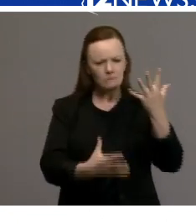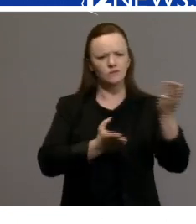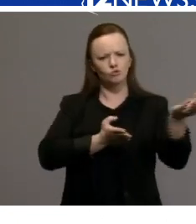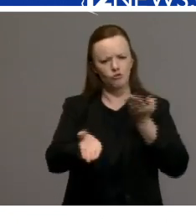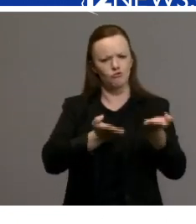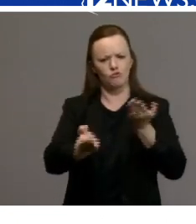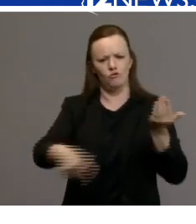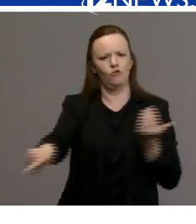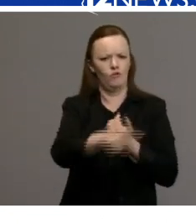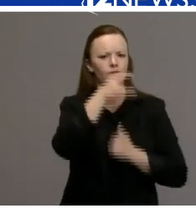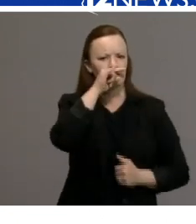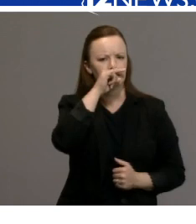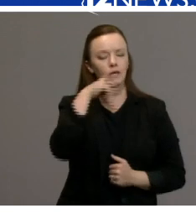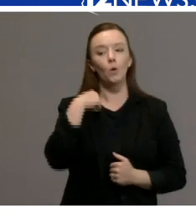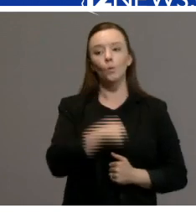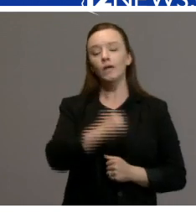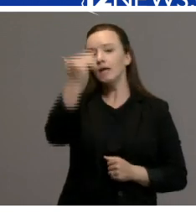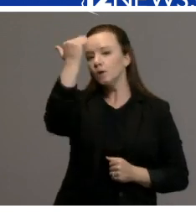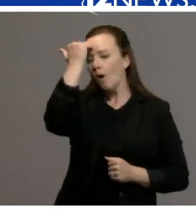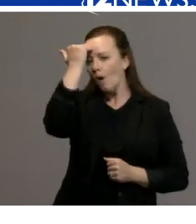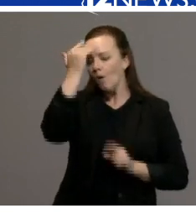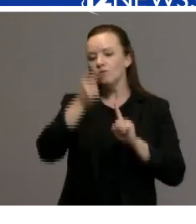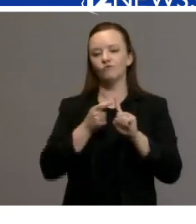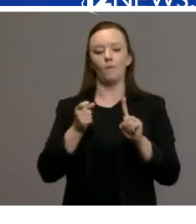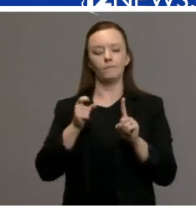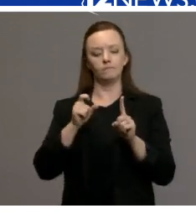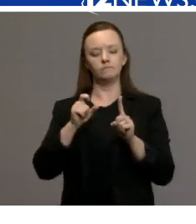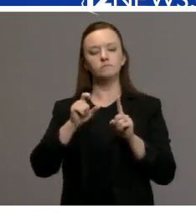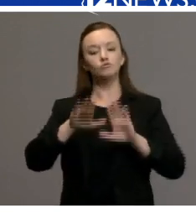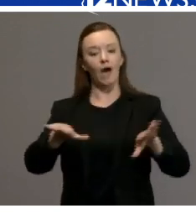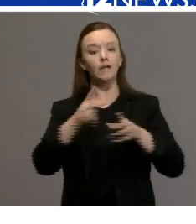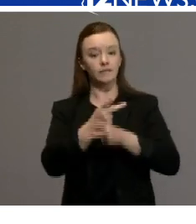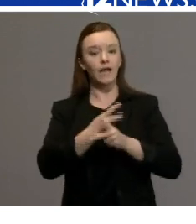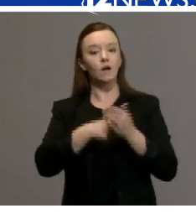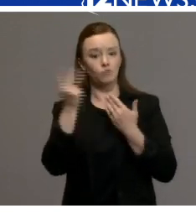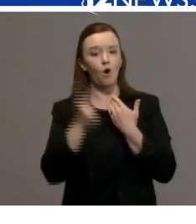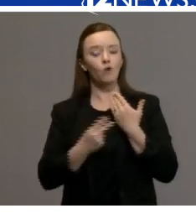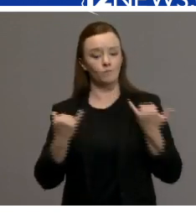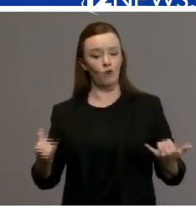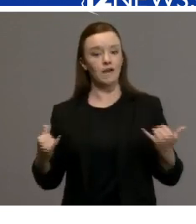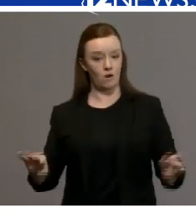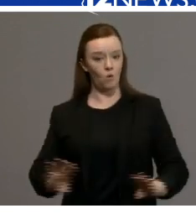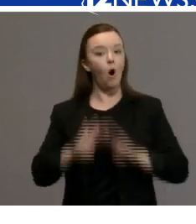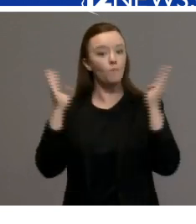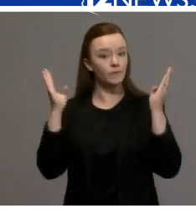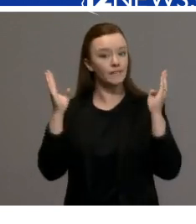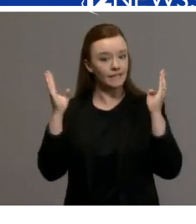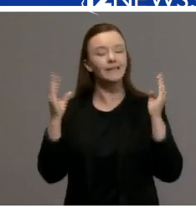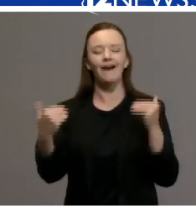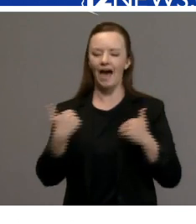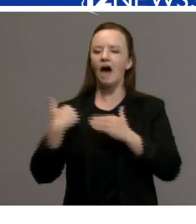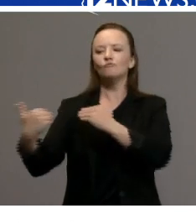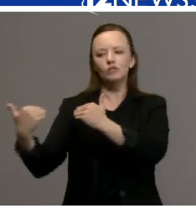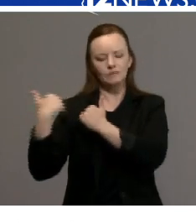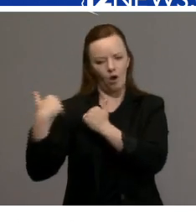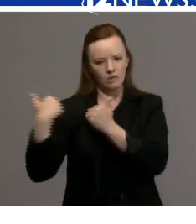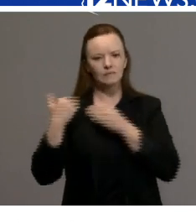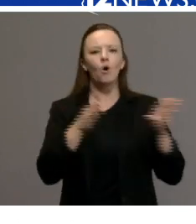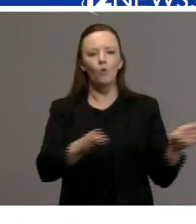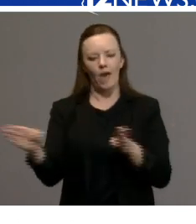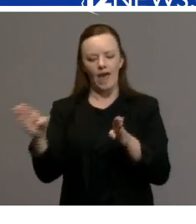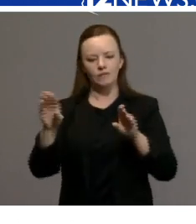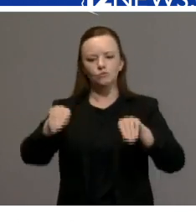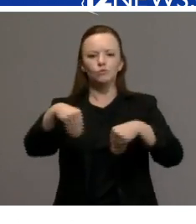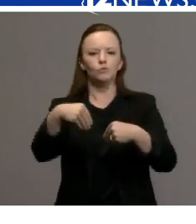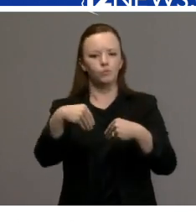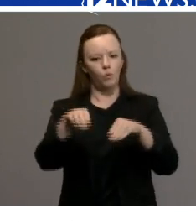care programs that are open, that there are responsible ways that you can do this, and we need kids back in the classroom. So why are you guys deciding